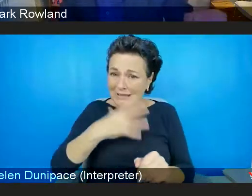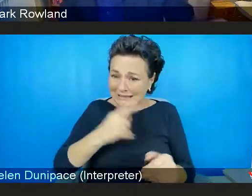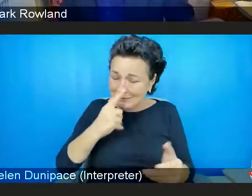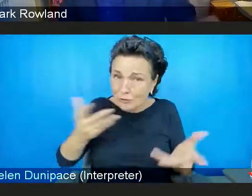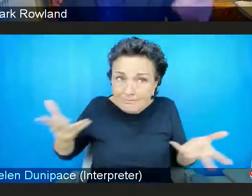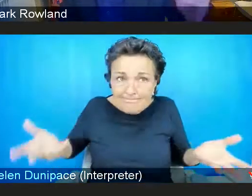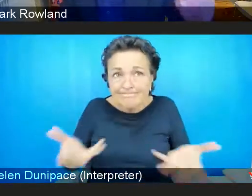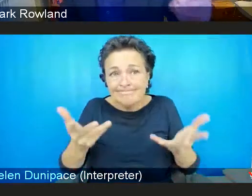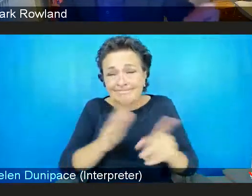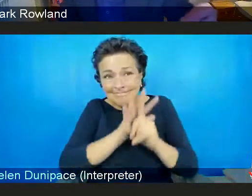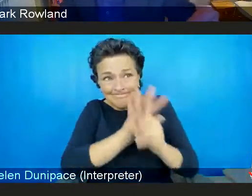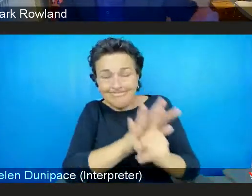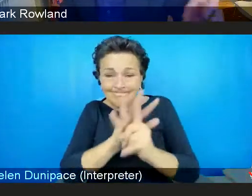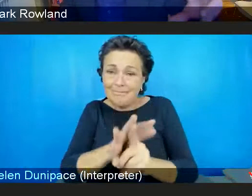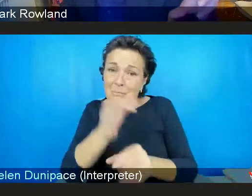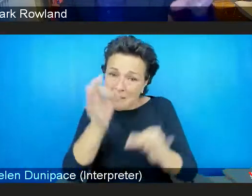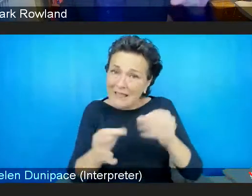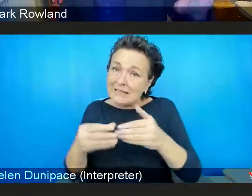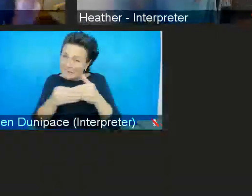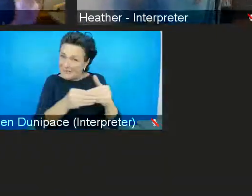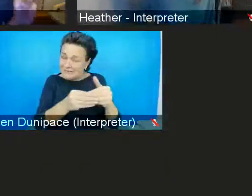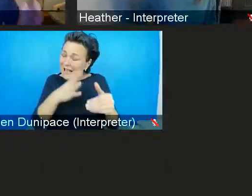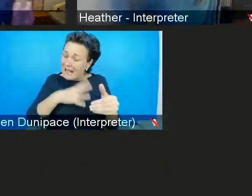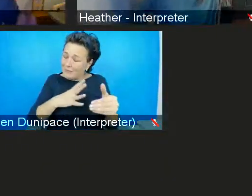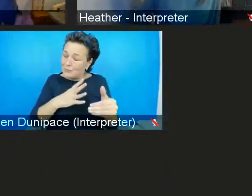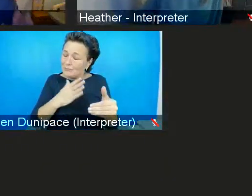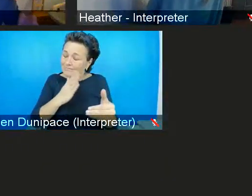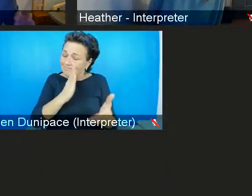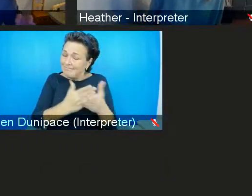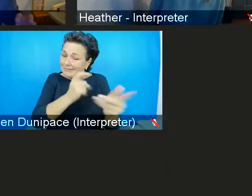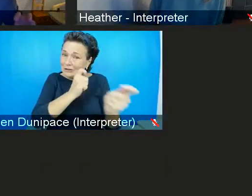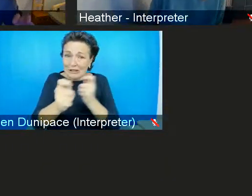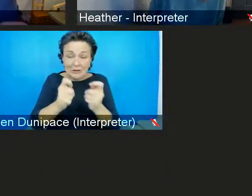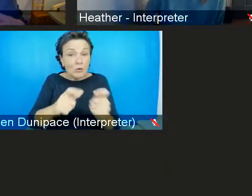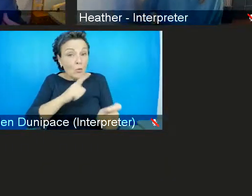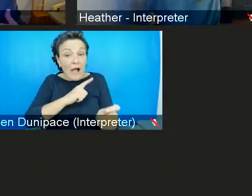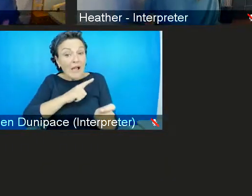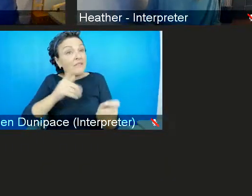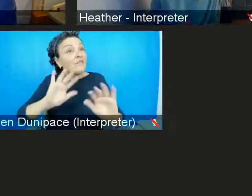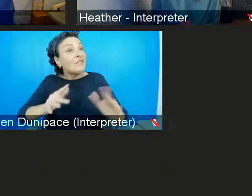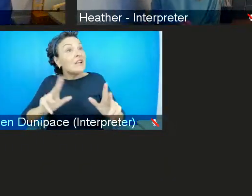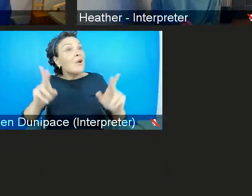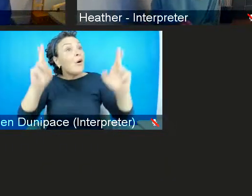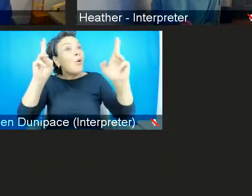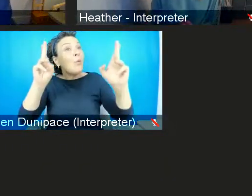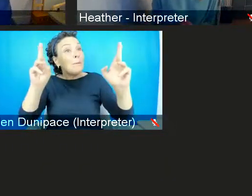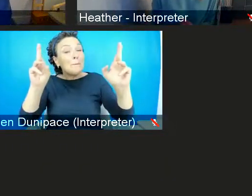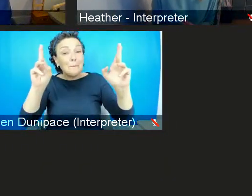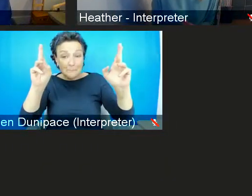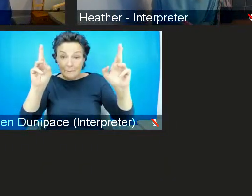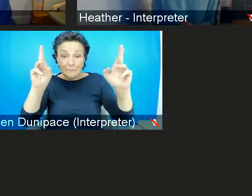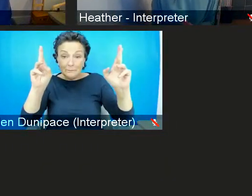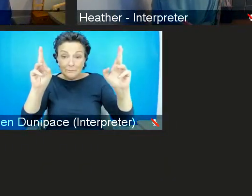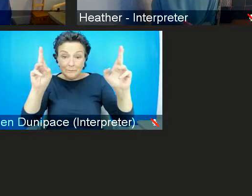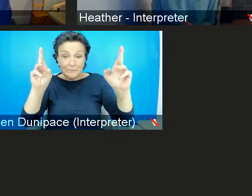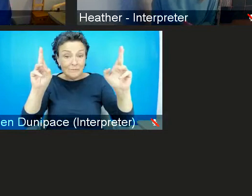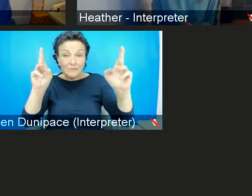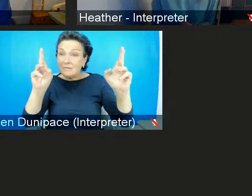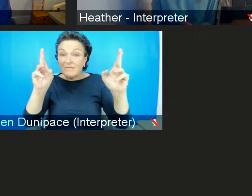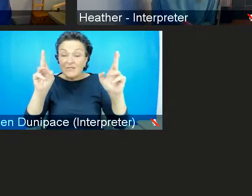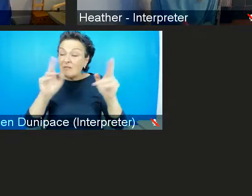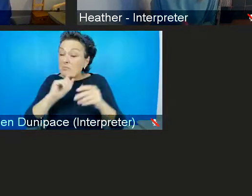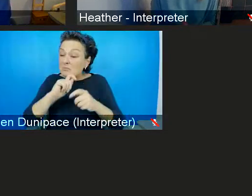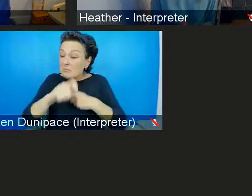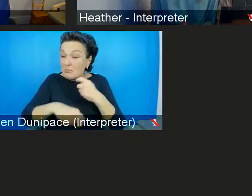change that's necessary and that it will be made. Because without without hope, it's it becomes